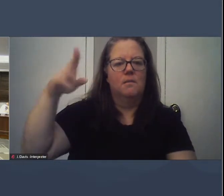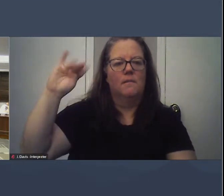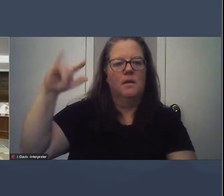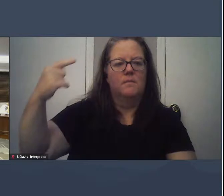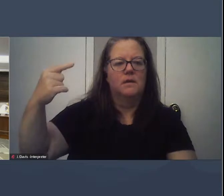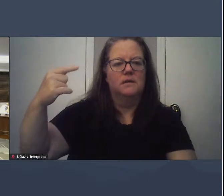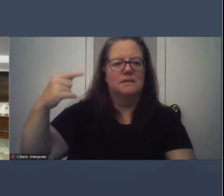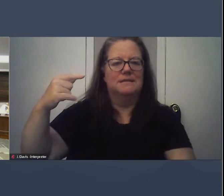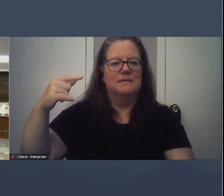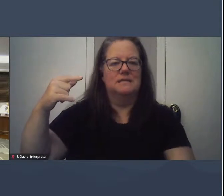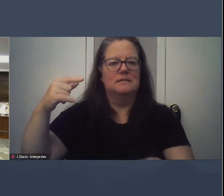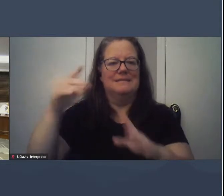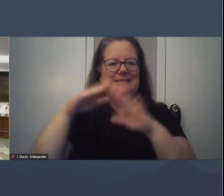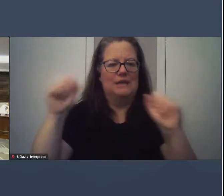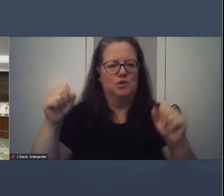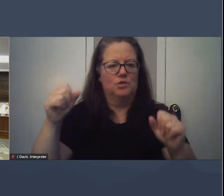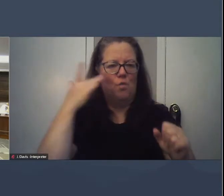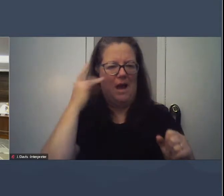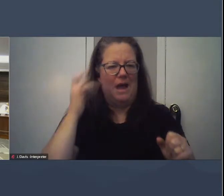going to put signage on it,